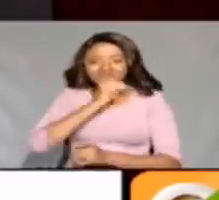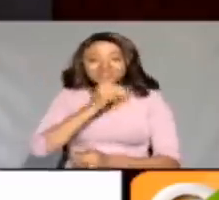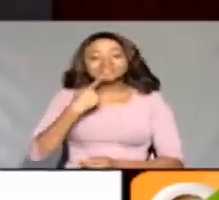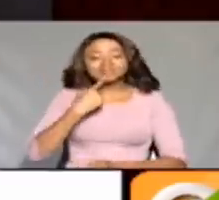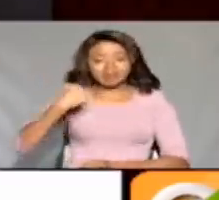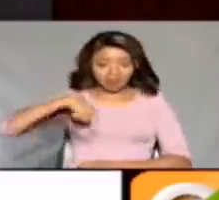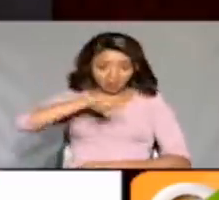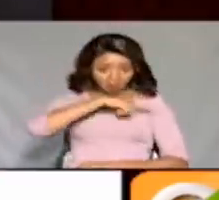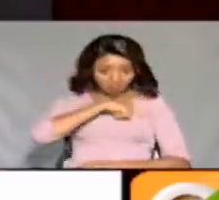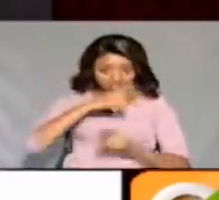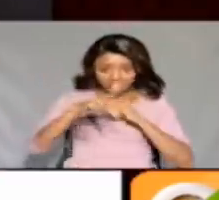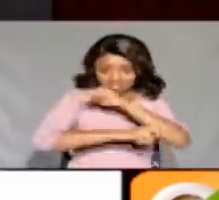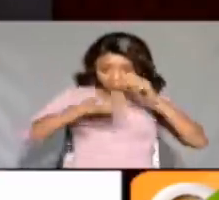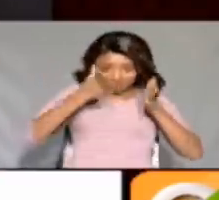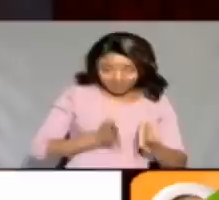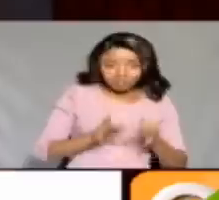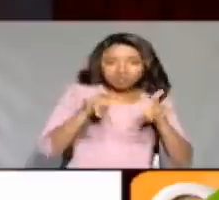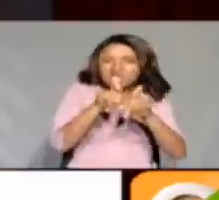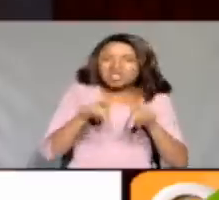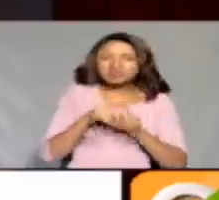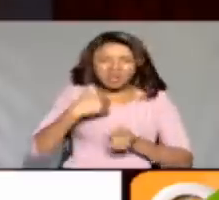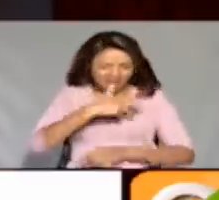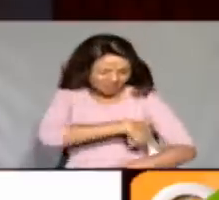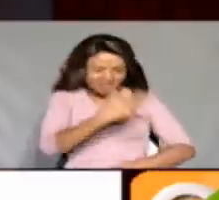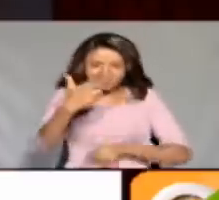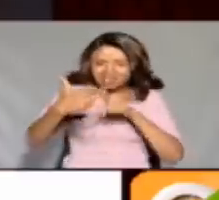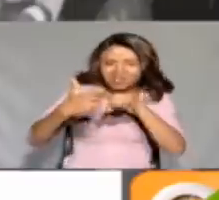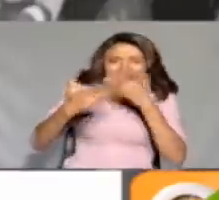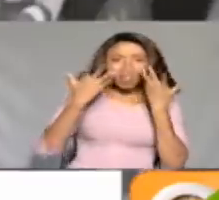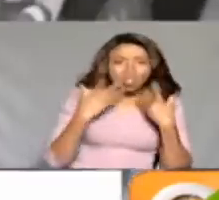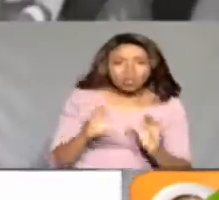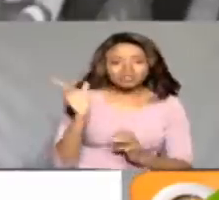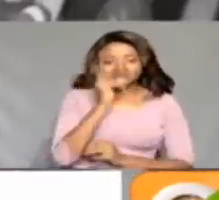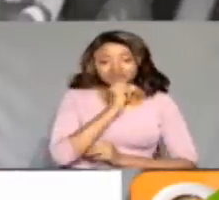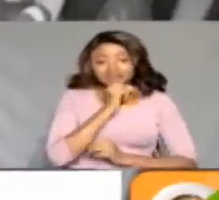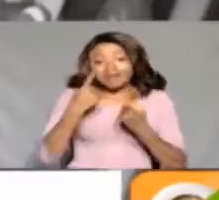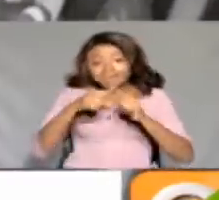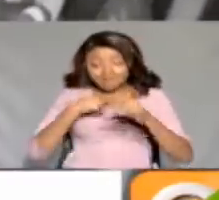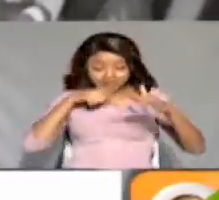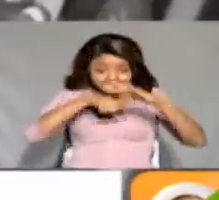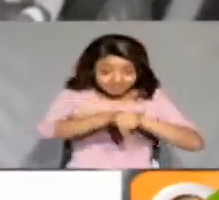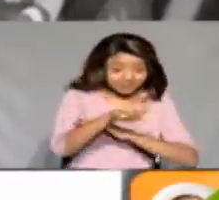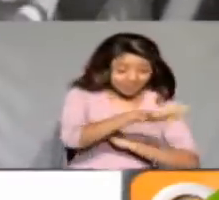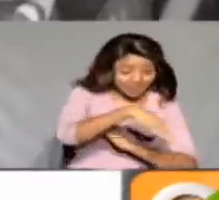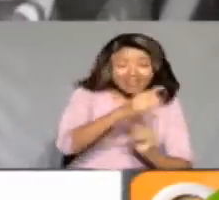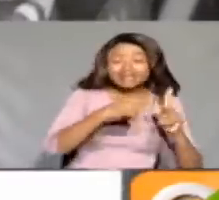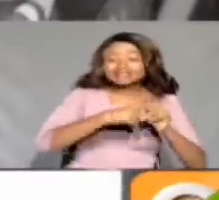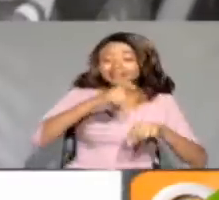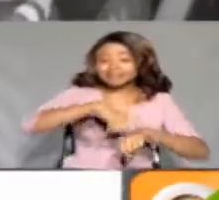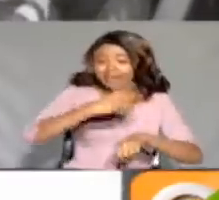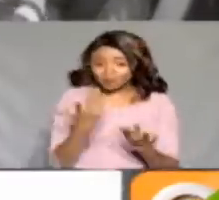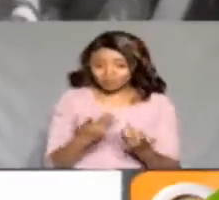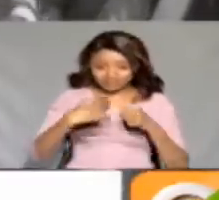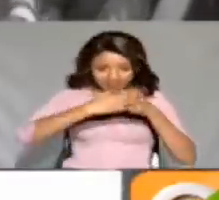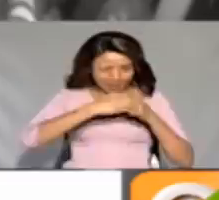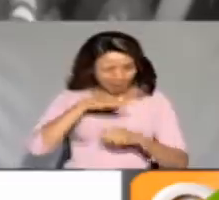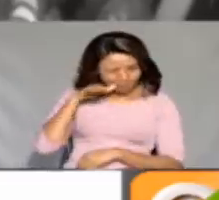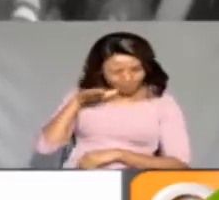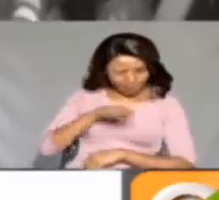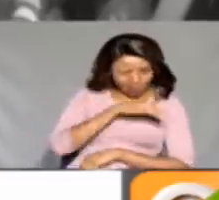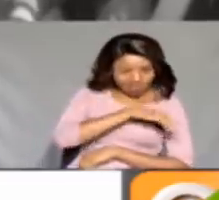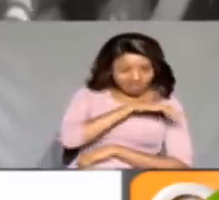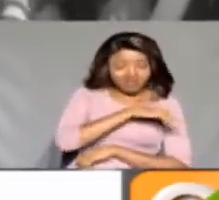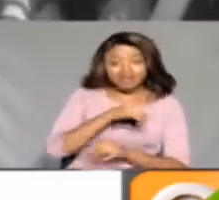ni waizi sijui kuna bunduki imepotea. The raid, according to Mwende, began at 9 p.m. Unknown to them,